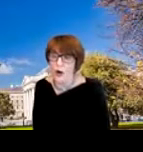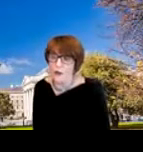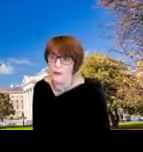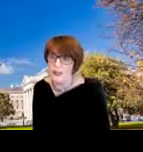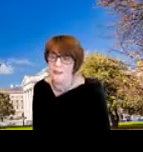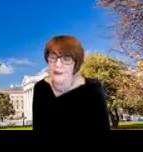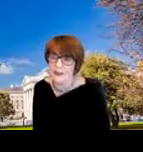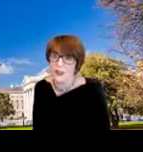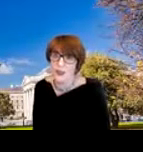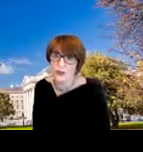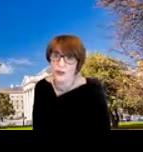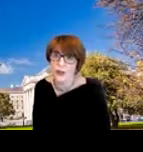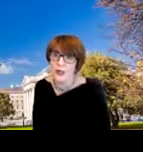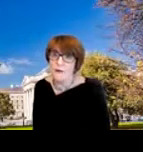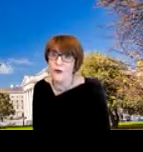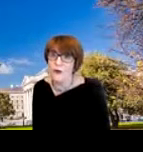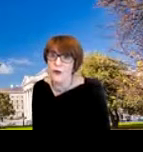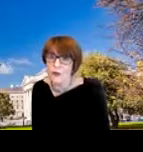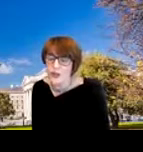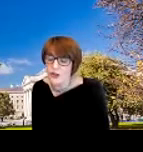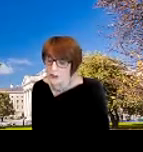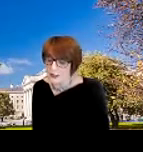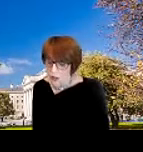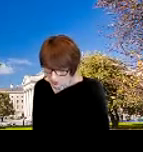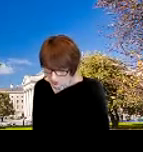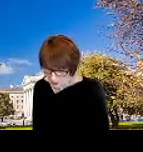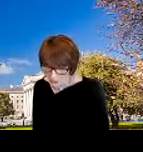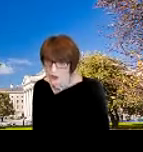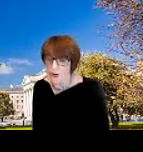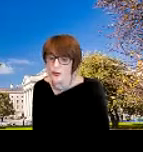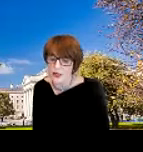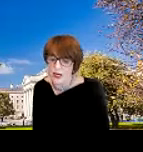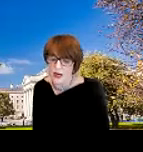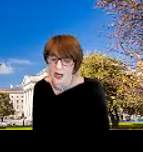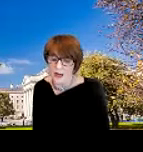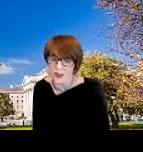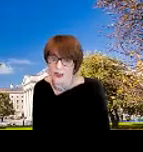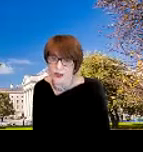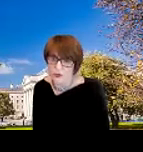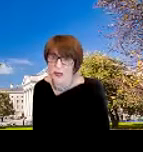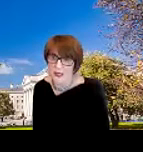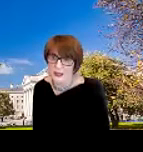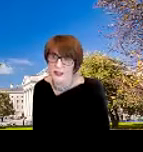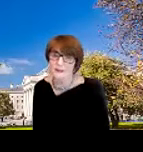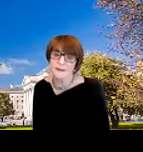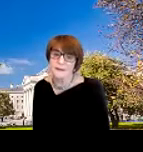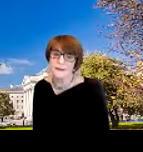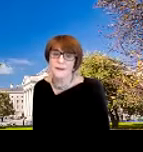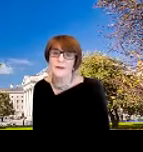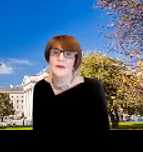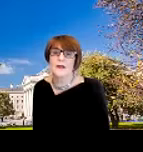or participate in the usual funeral rituals, which are so unique, I think, to Ireland.